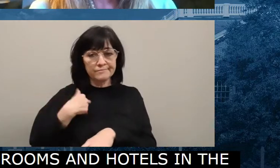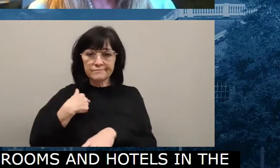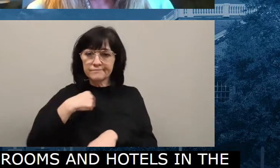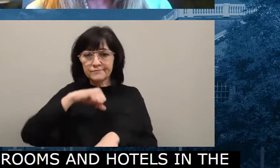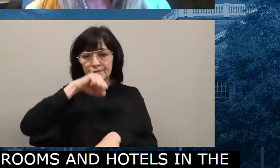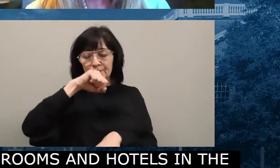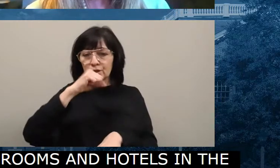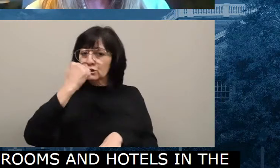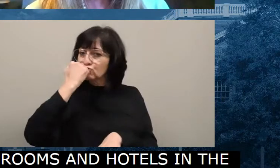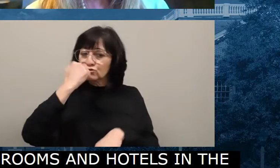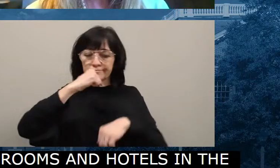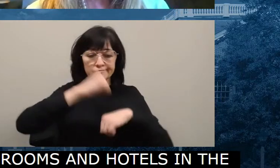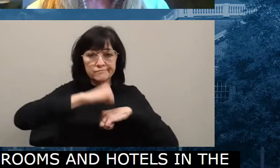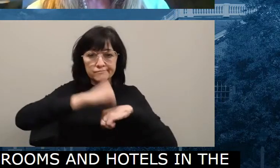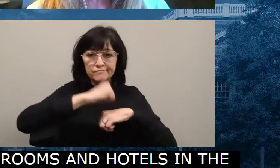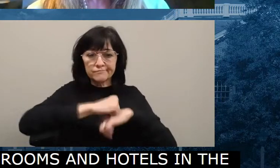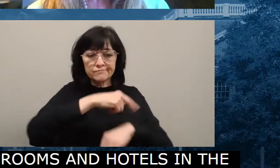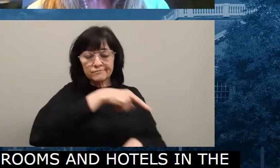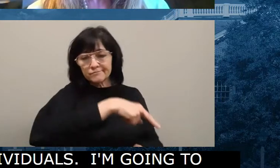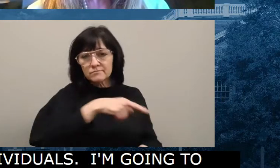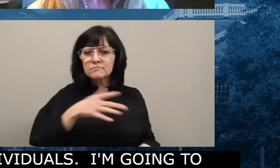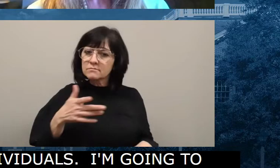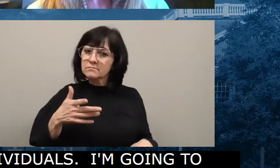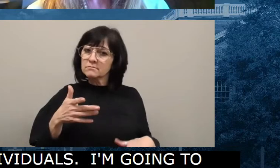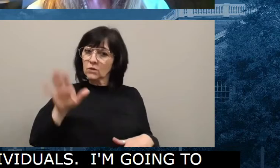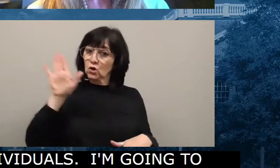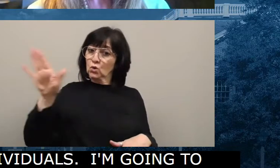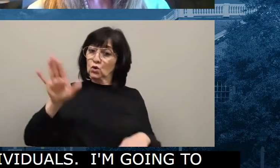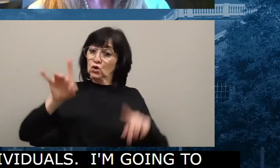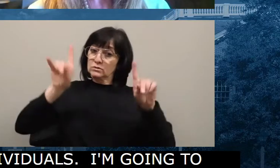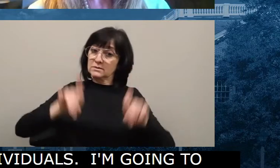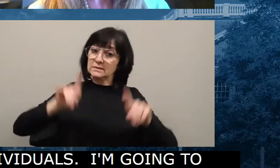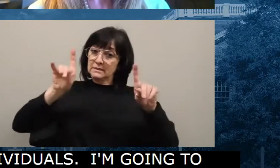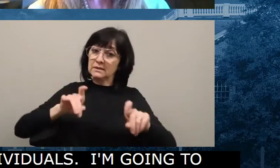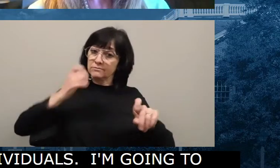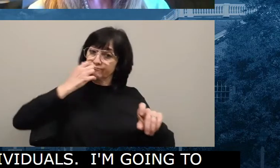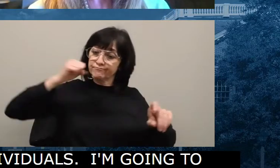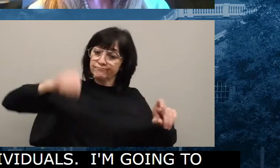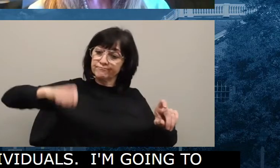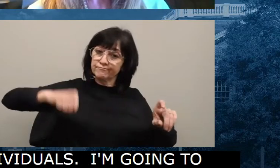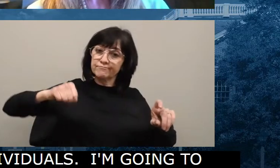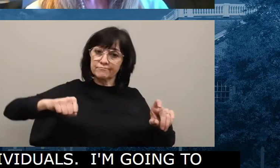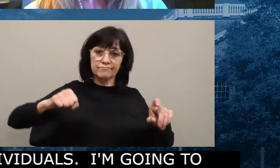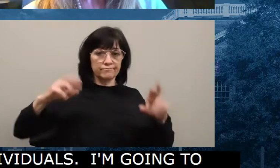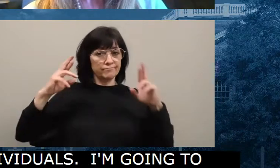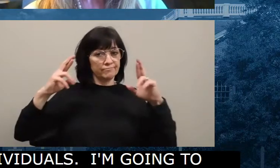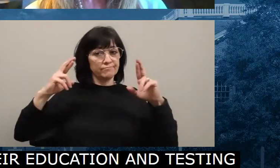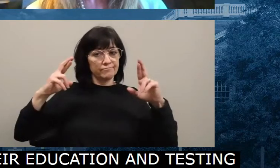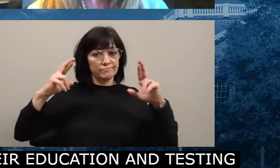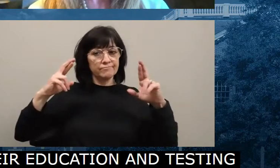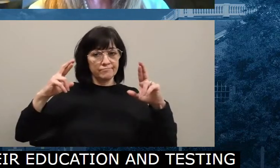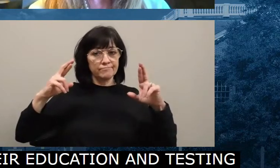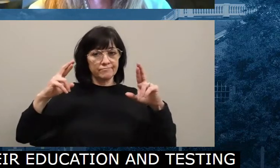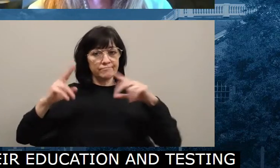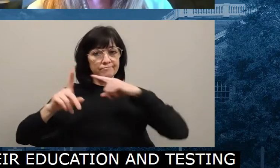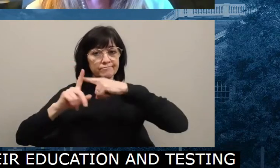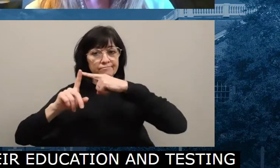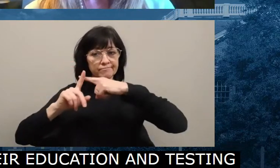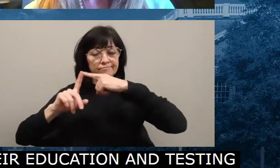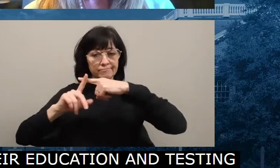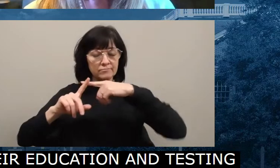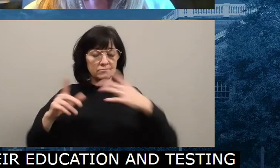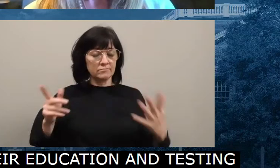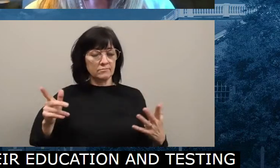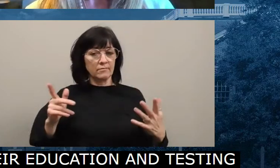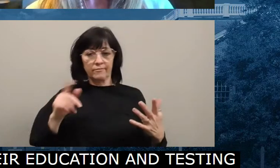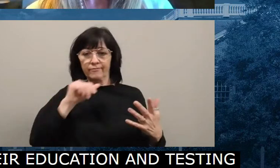it's their education and their testing regime has really been instrumental in keeping them safe. And I'm not sure if Dr. Rattay has any specific information